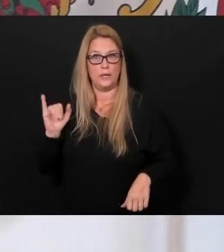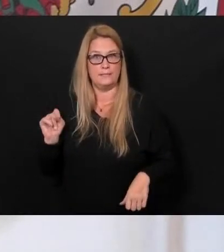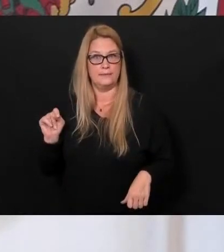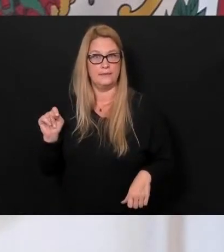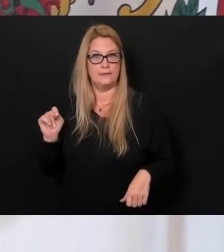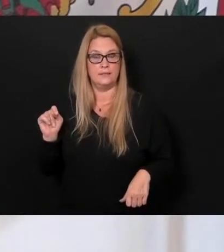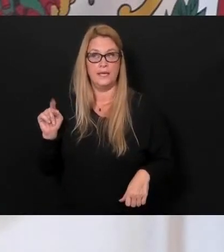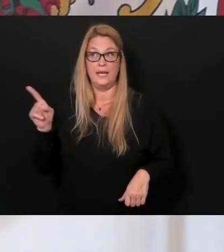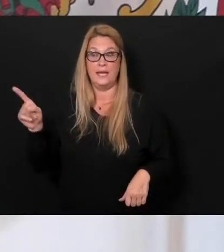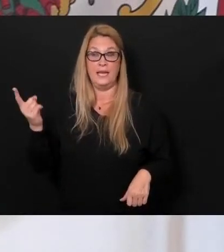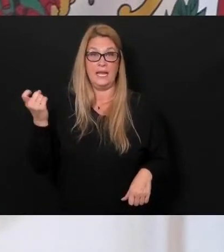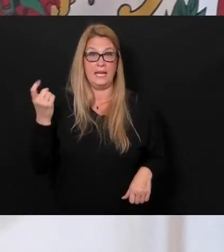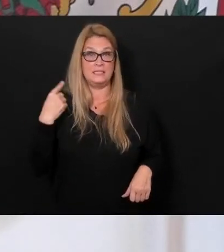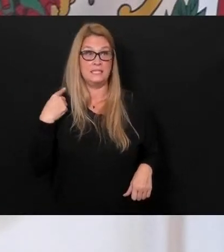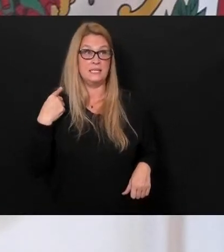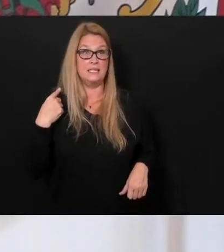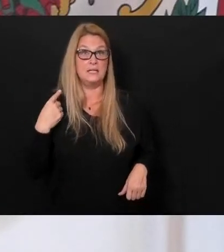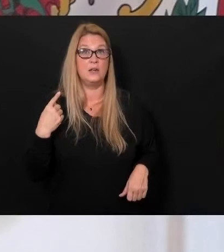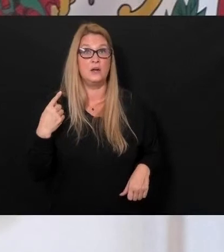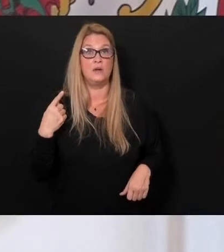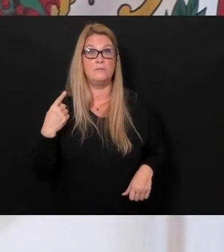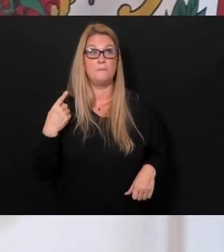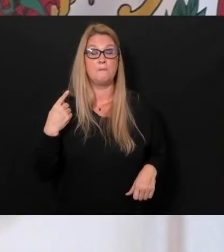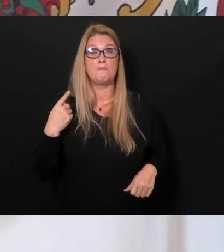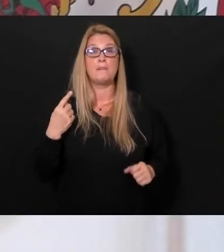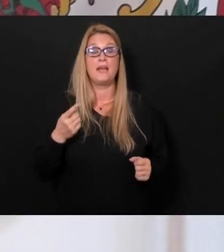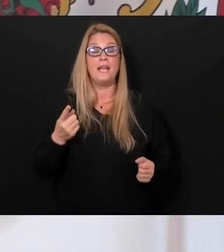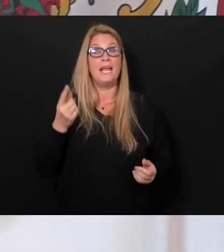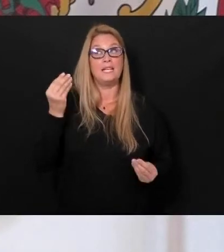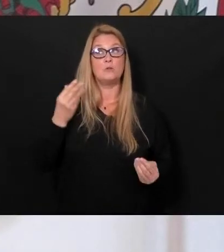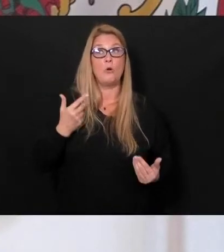then he turned around and he said,